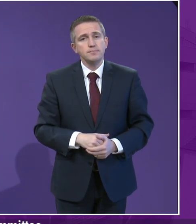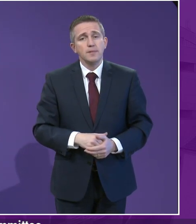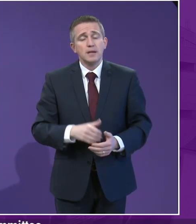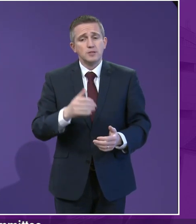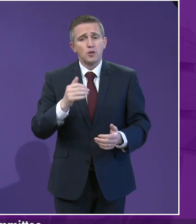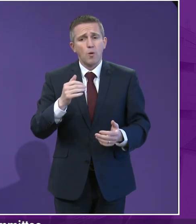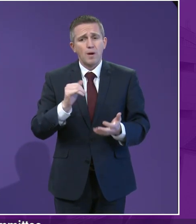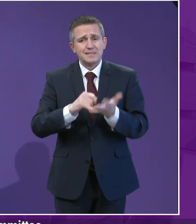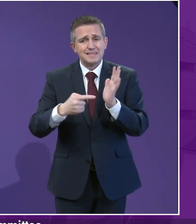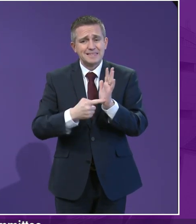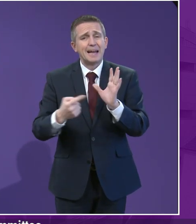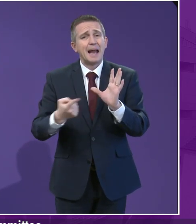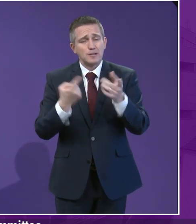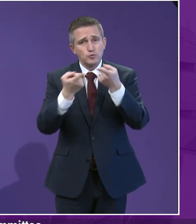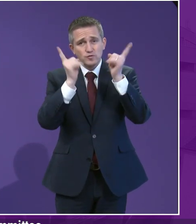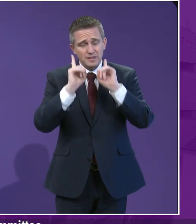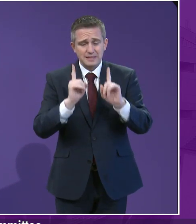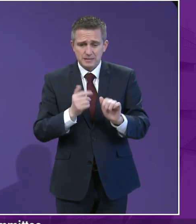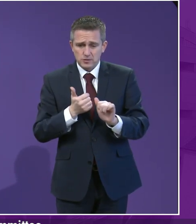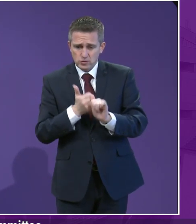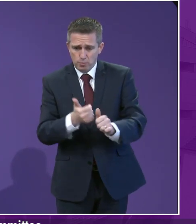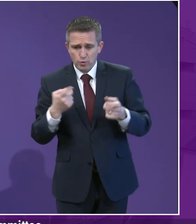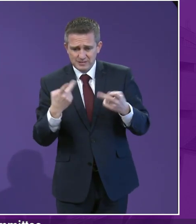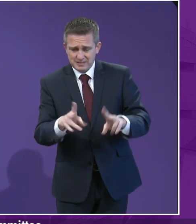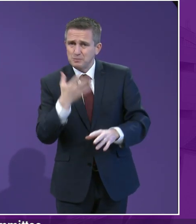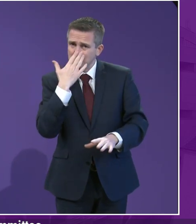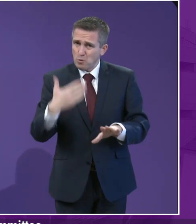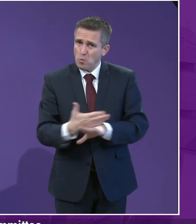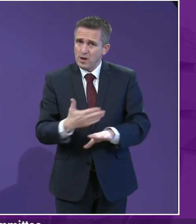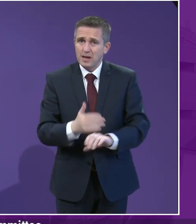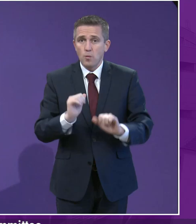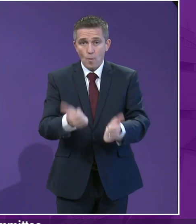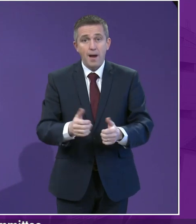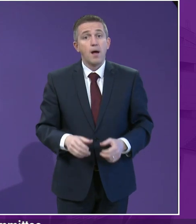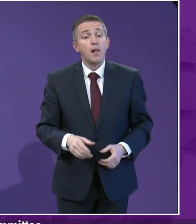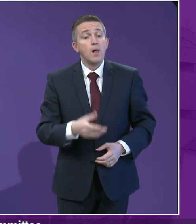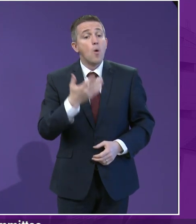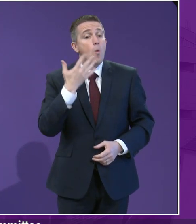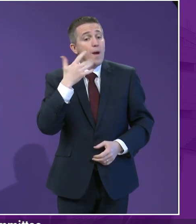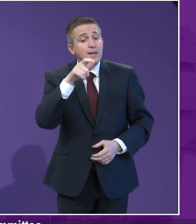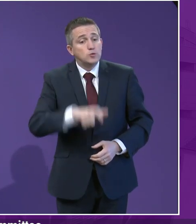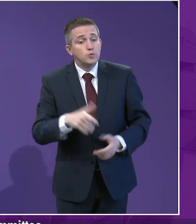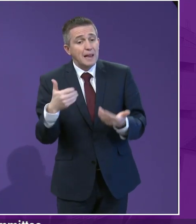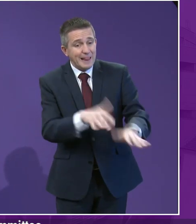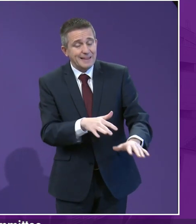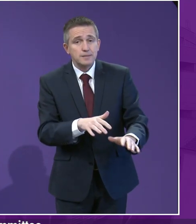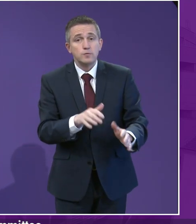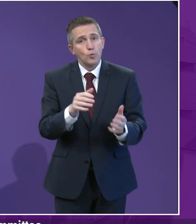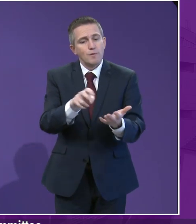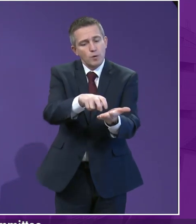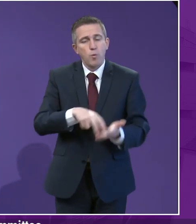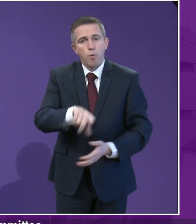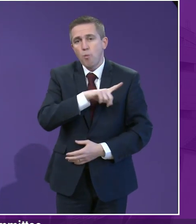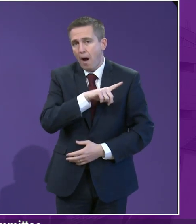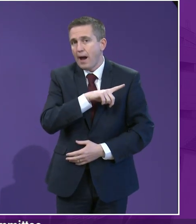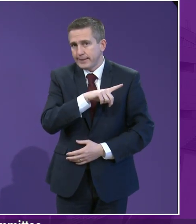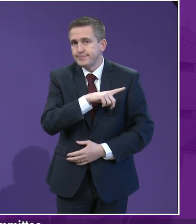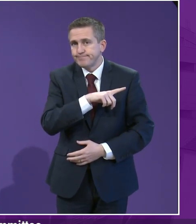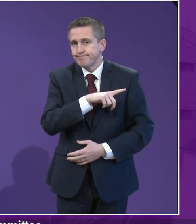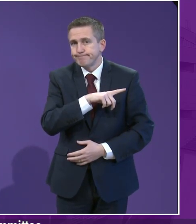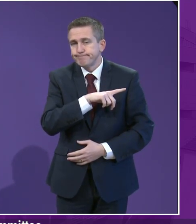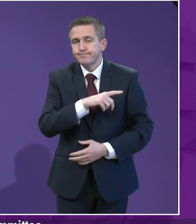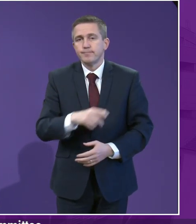twice a year asking them if they're still okay without any support with their disability, or they would like the university